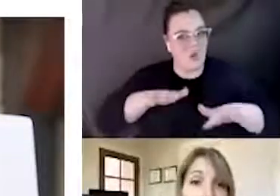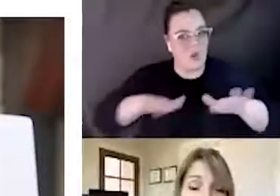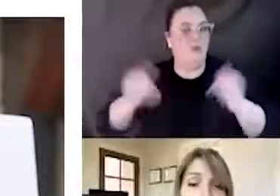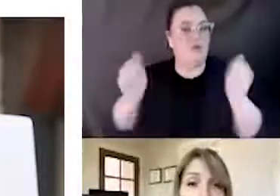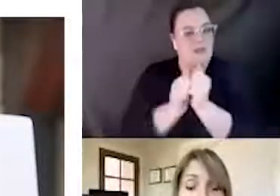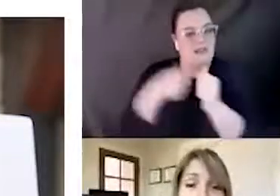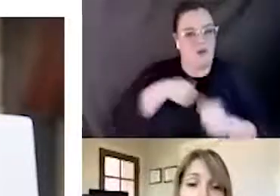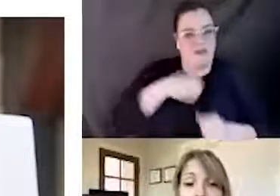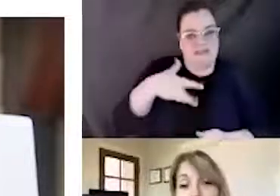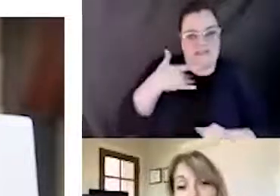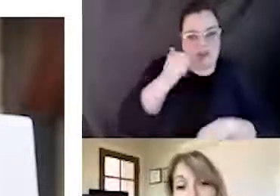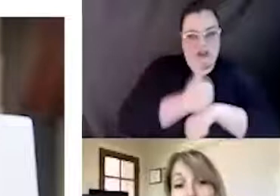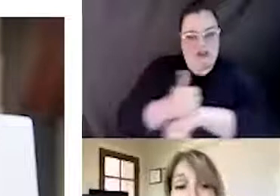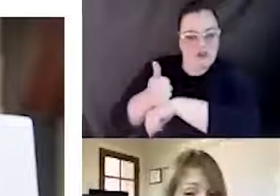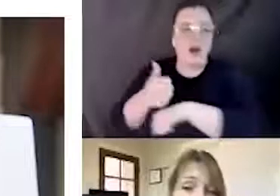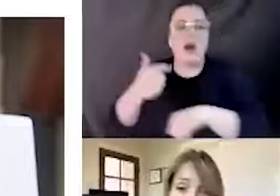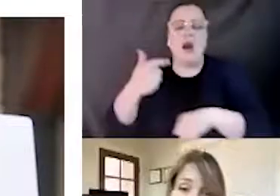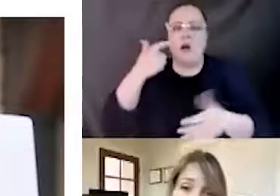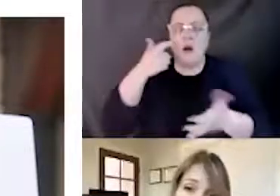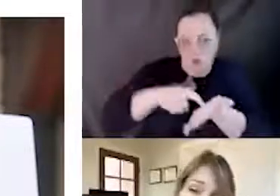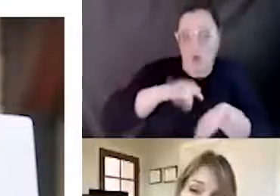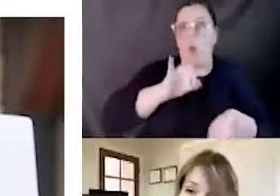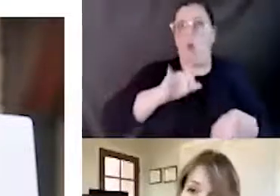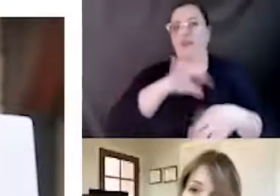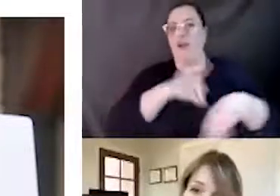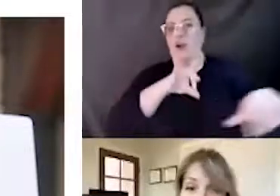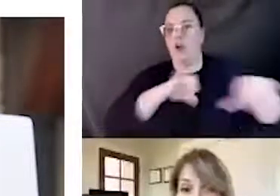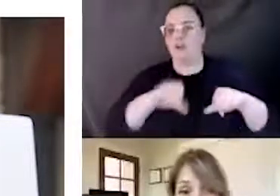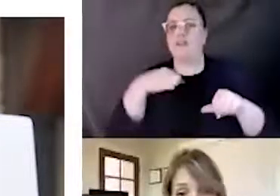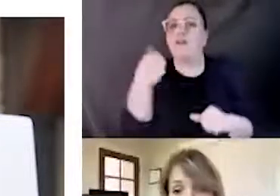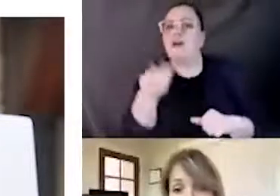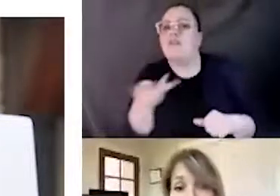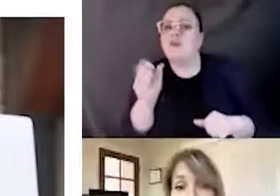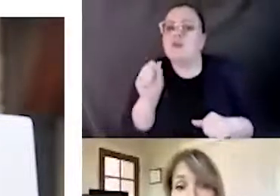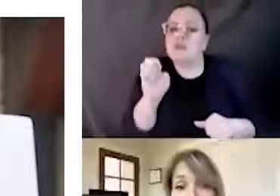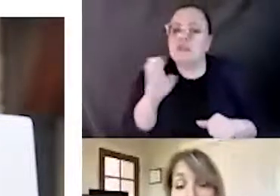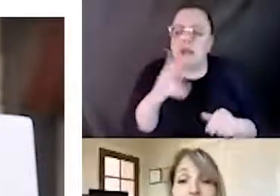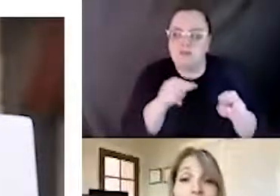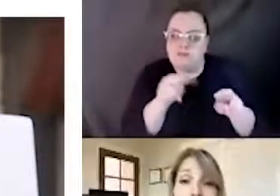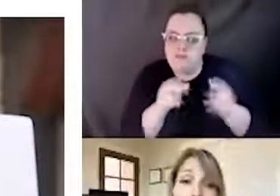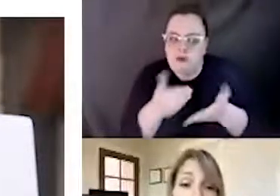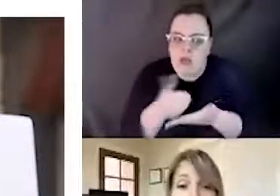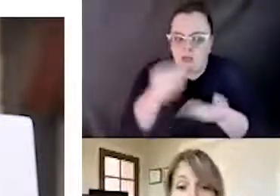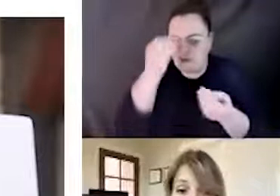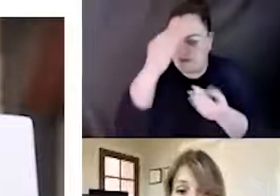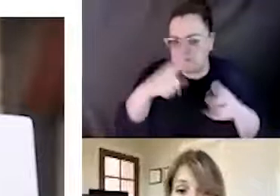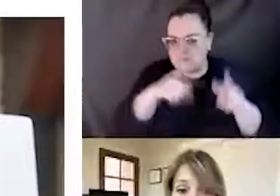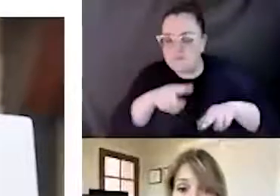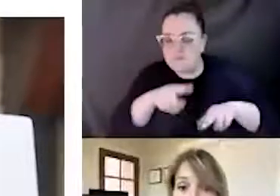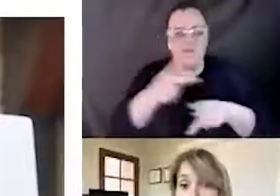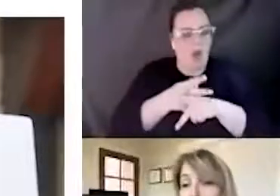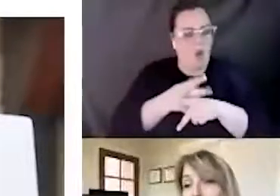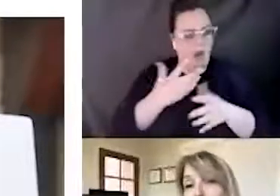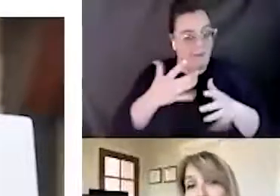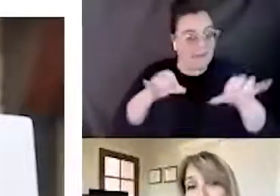takes a couple of seconds to use that information to know where the earthquake is, how big it is, and then to distribute the alert. So